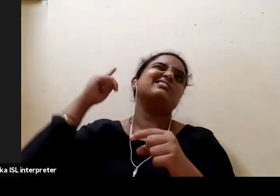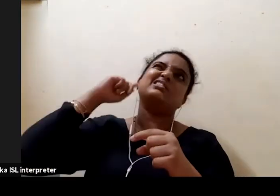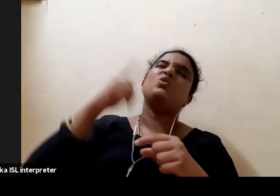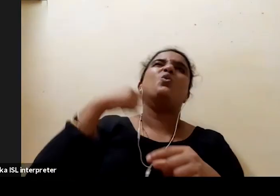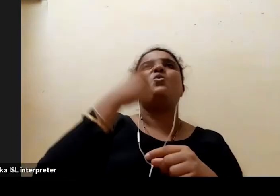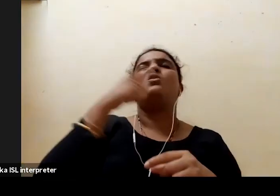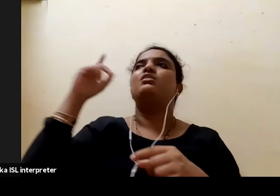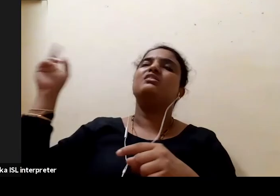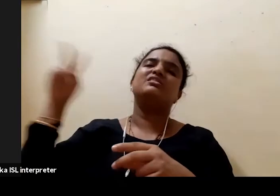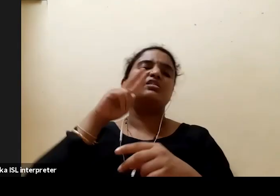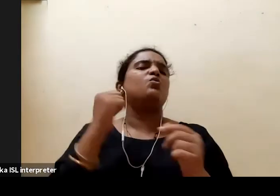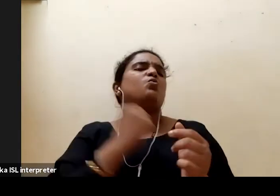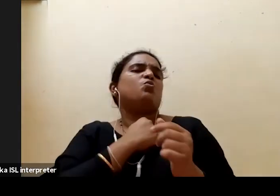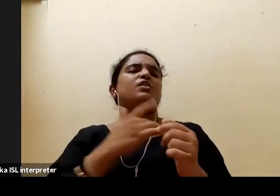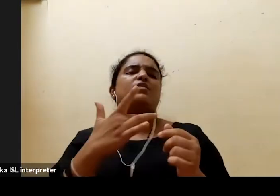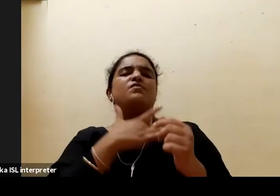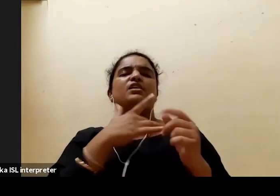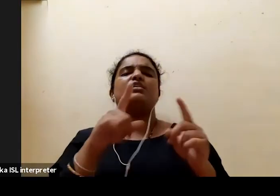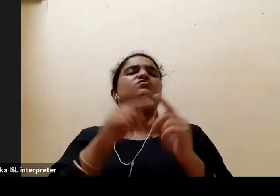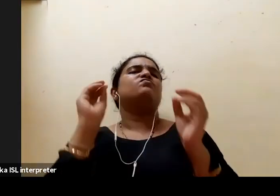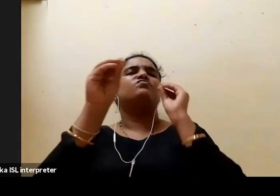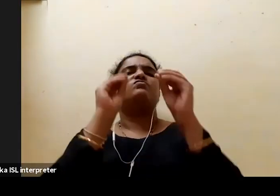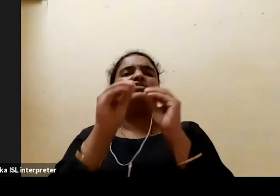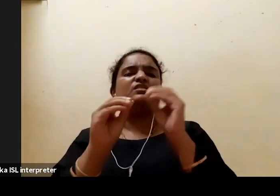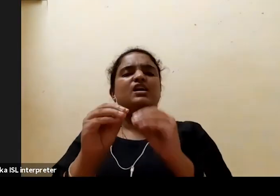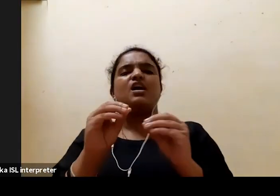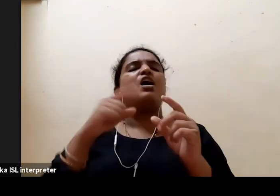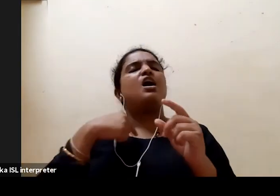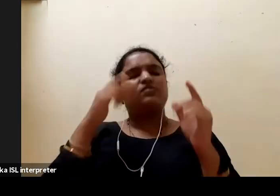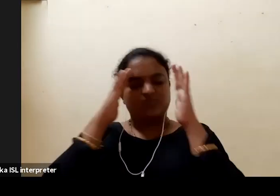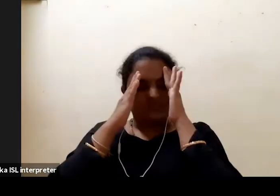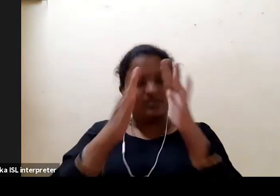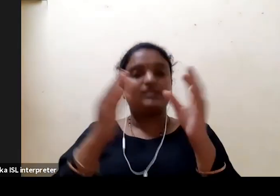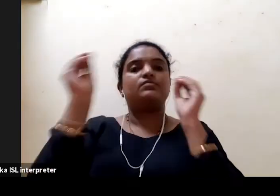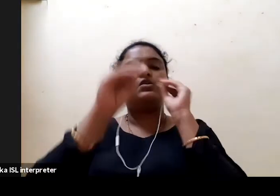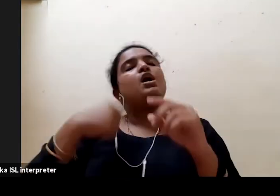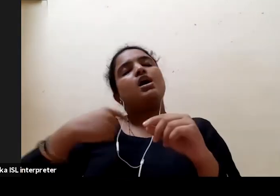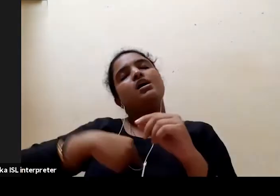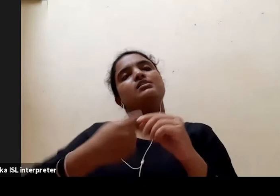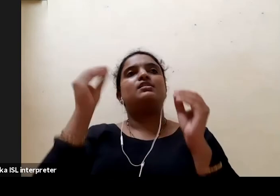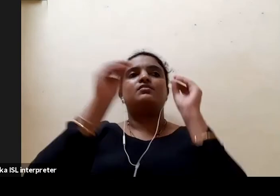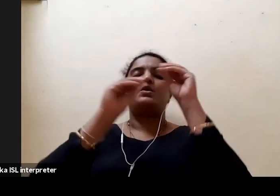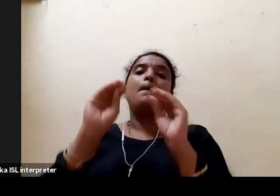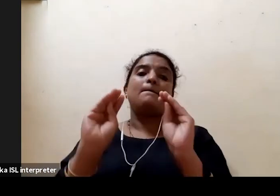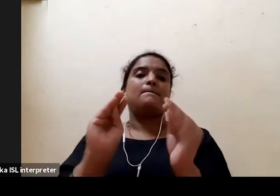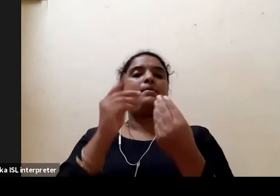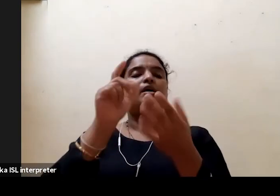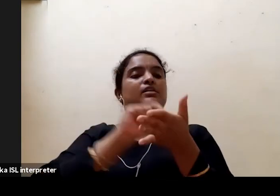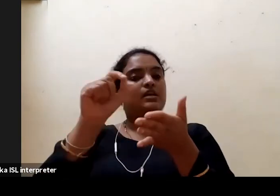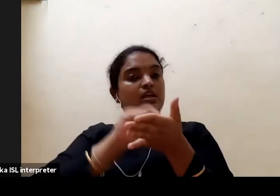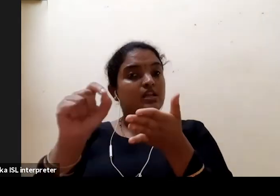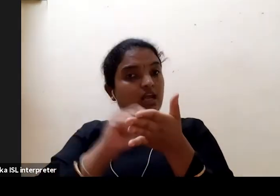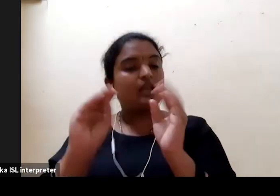doing what. This is your, just be rigorous about this and do it for yourself. It just makes you a better writer. It gives